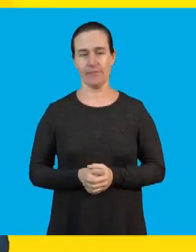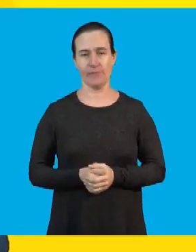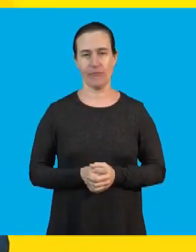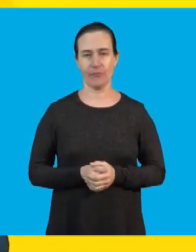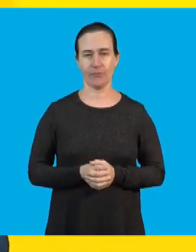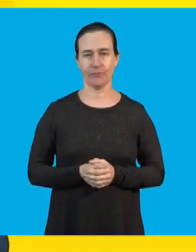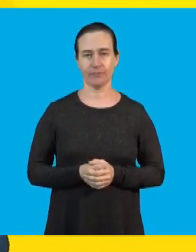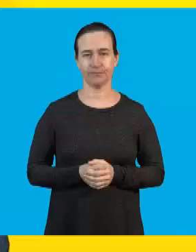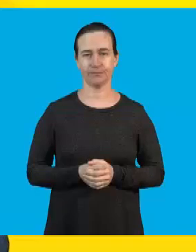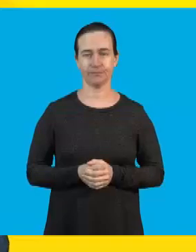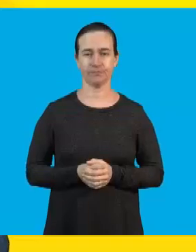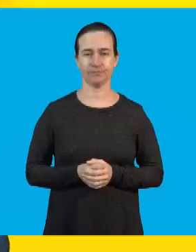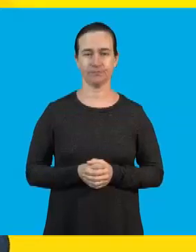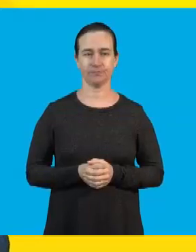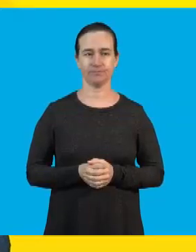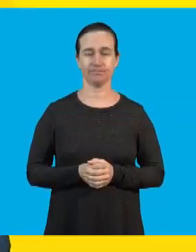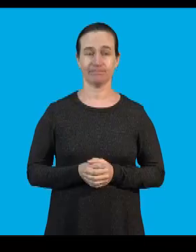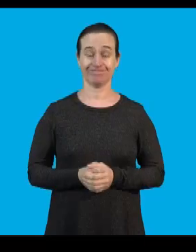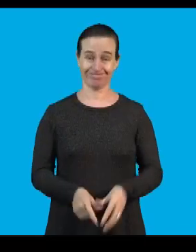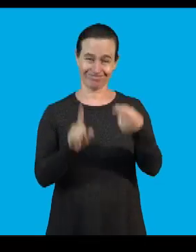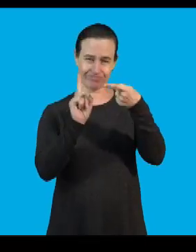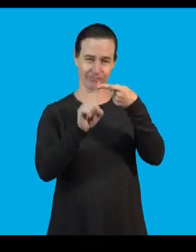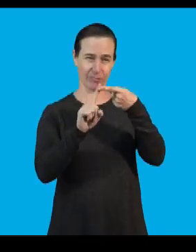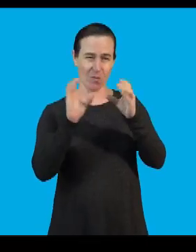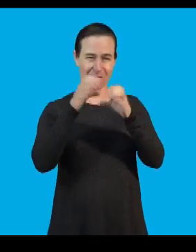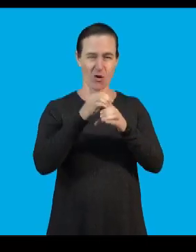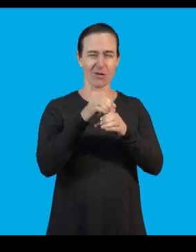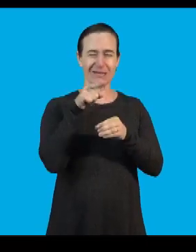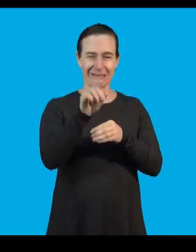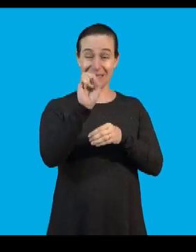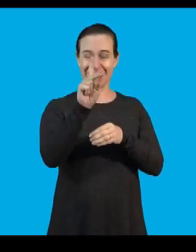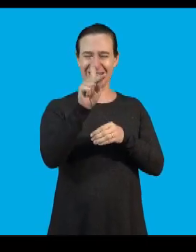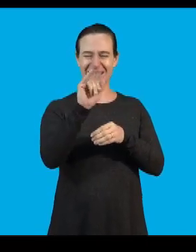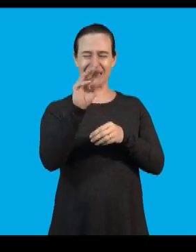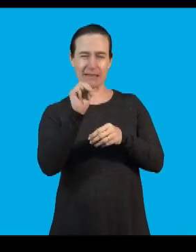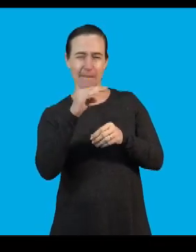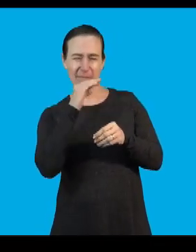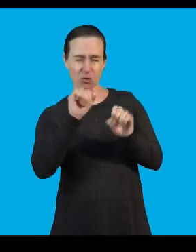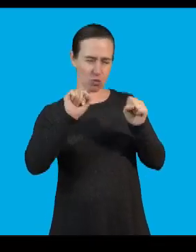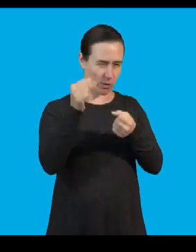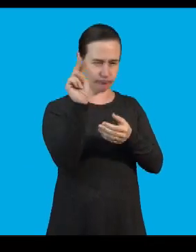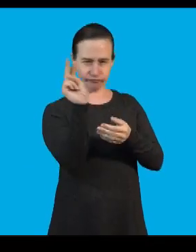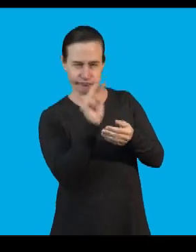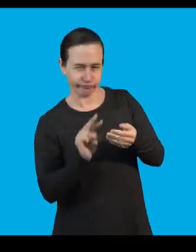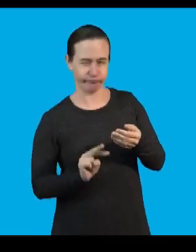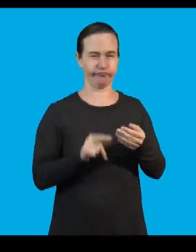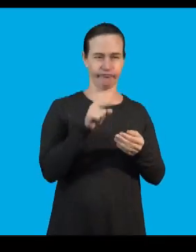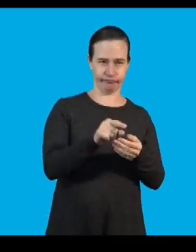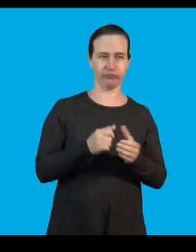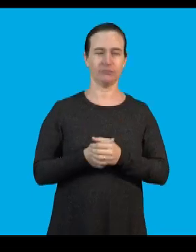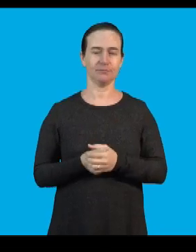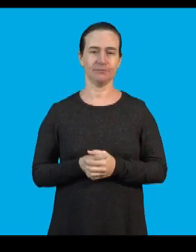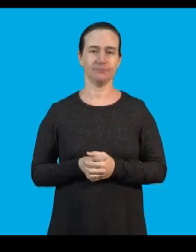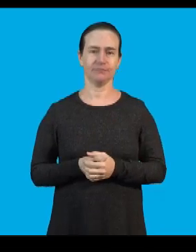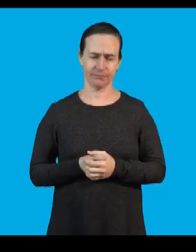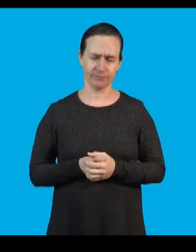skills. So the first aspect we're going to be looking at is skimming and scanning a question, right?